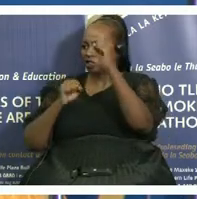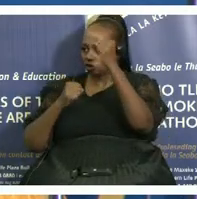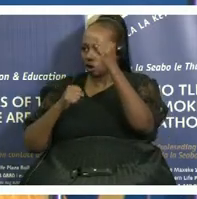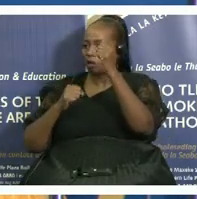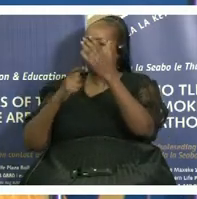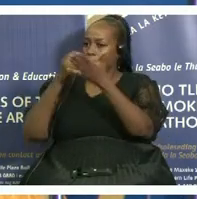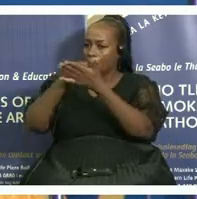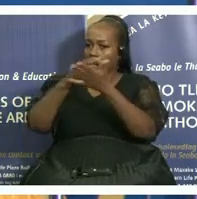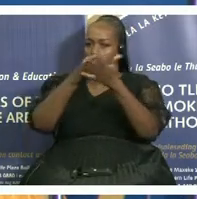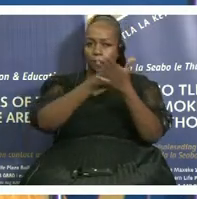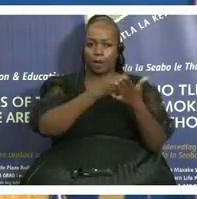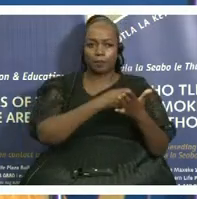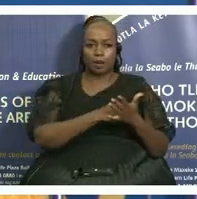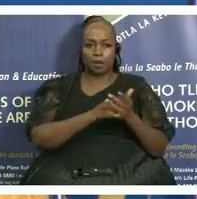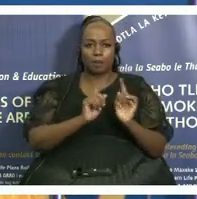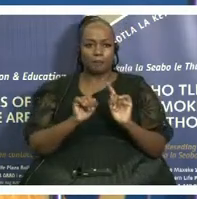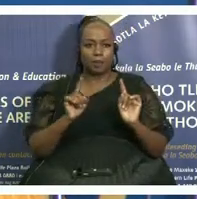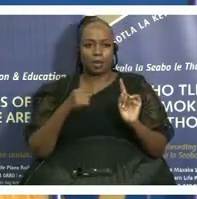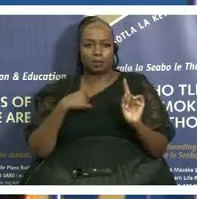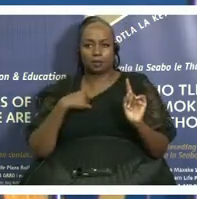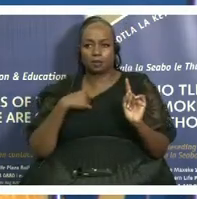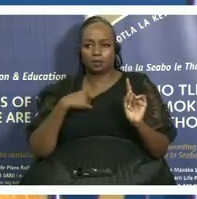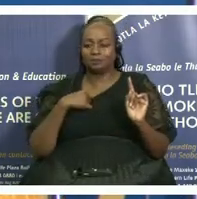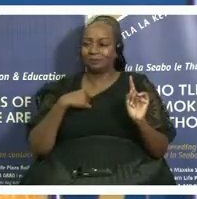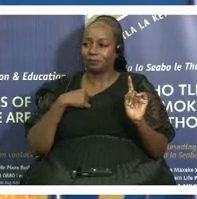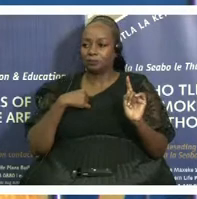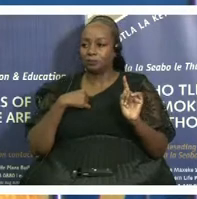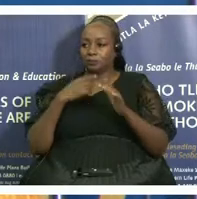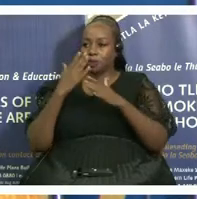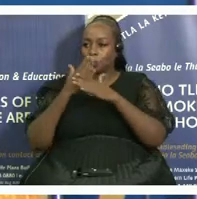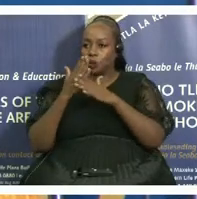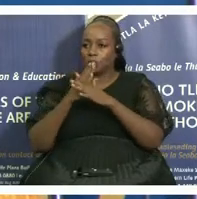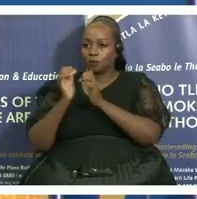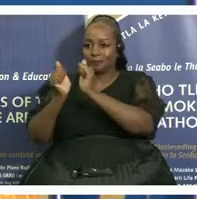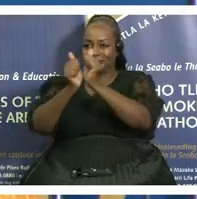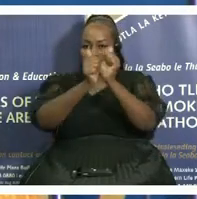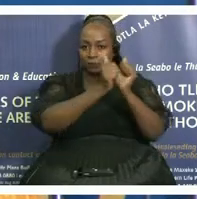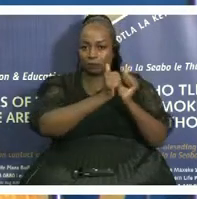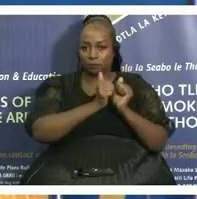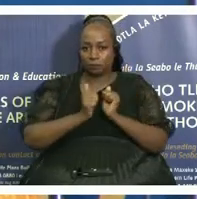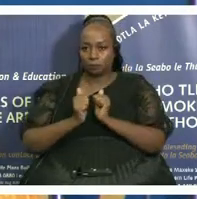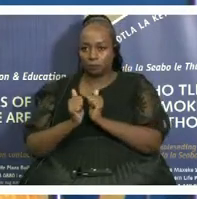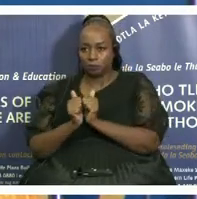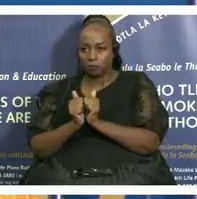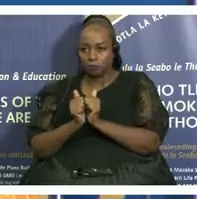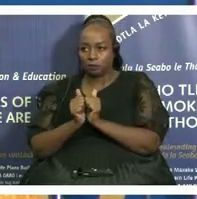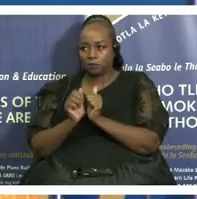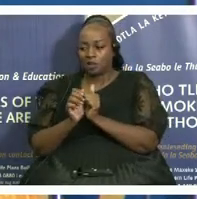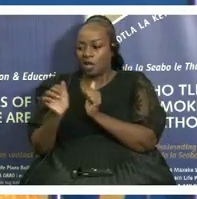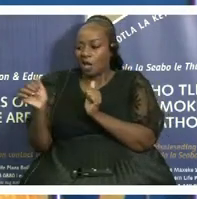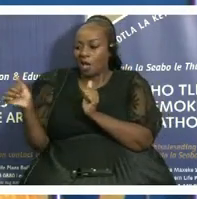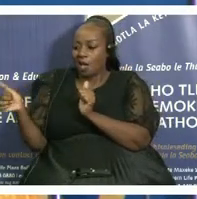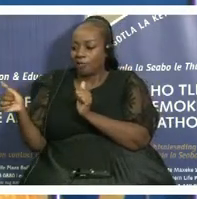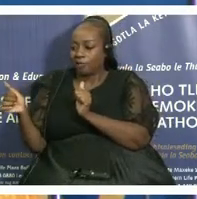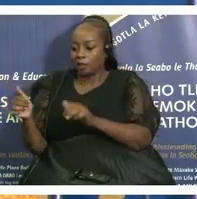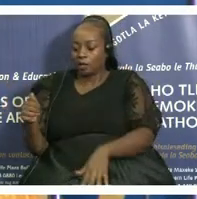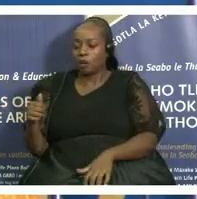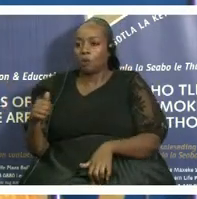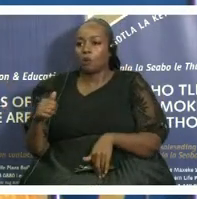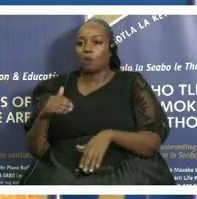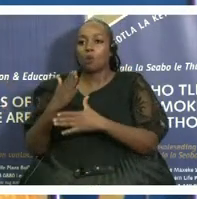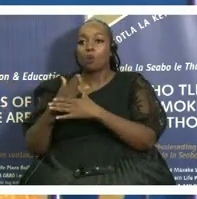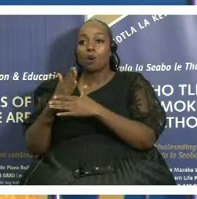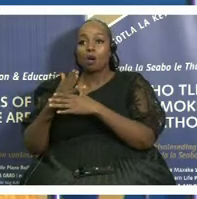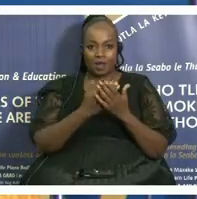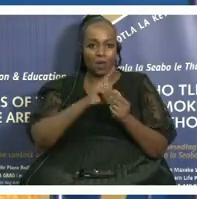o rekwa imba ba nona le collaboration pakeng tsa ba bang ba ba sebele ba sebeletsi ba mmuso